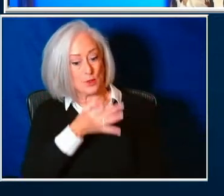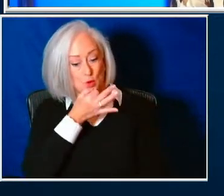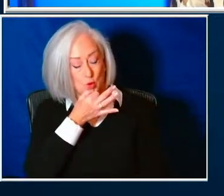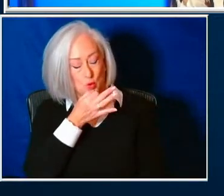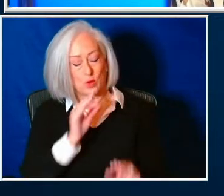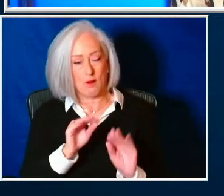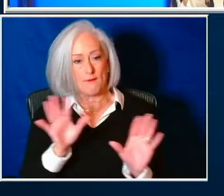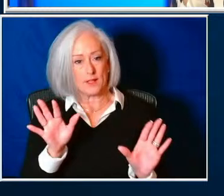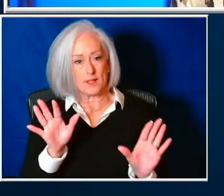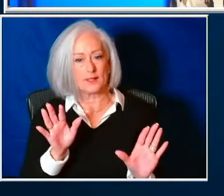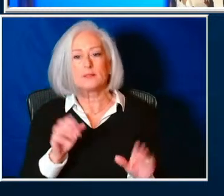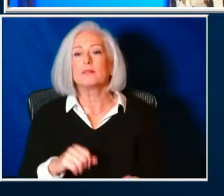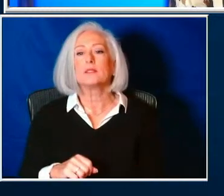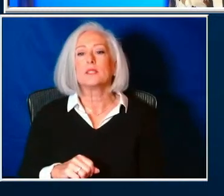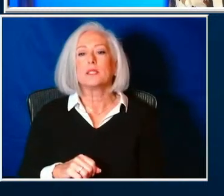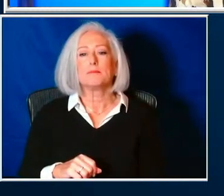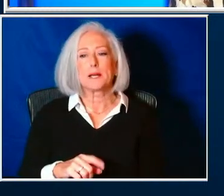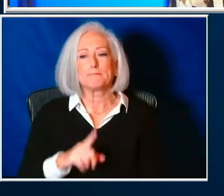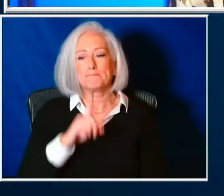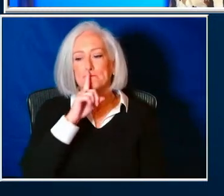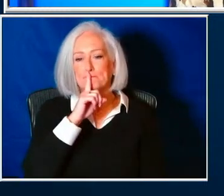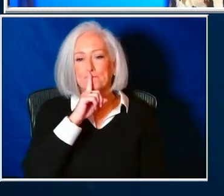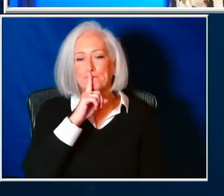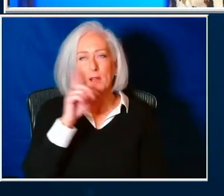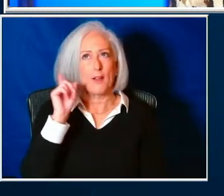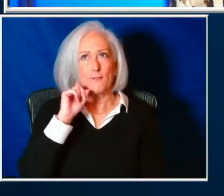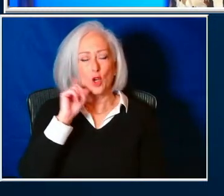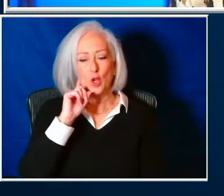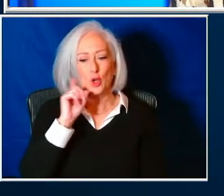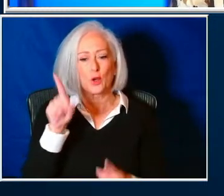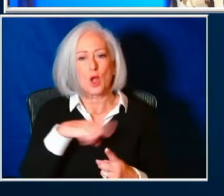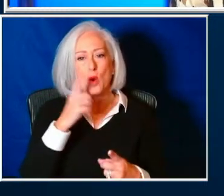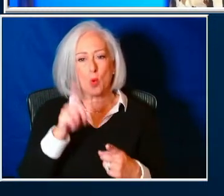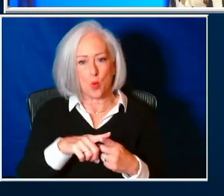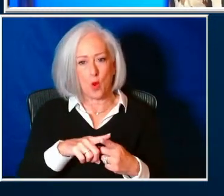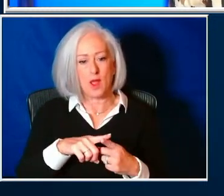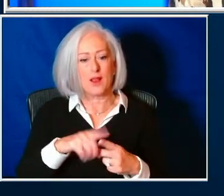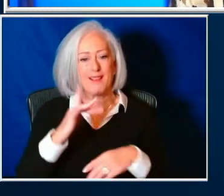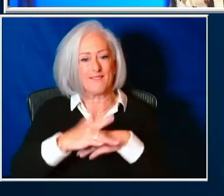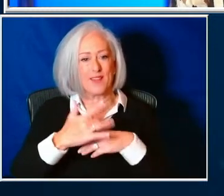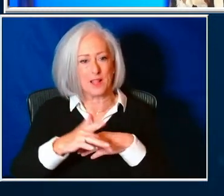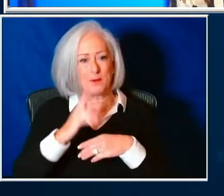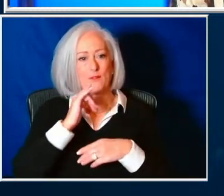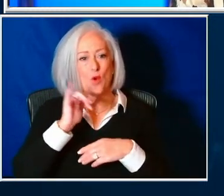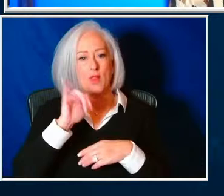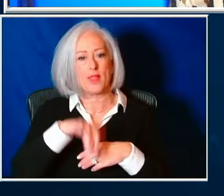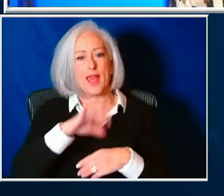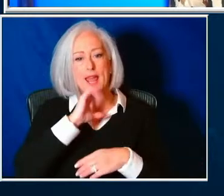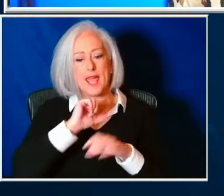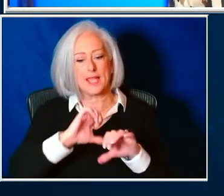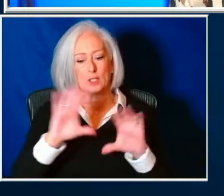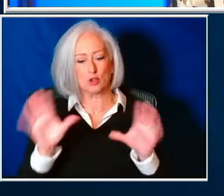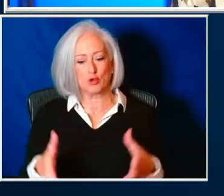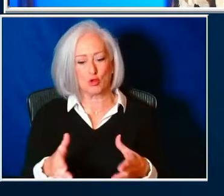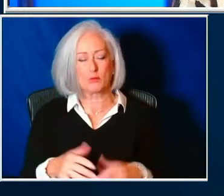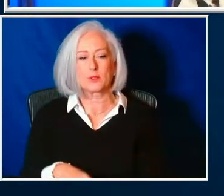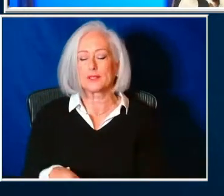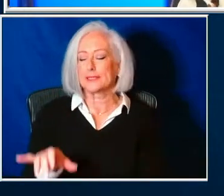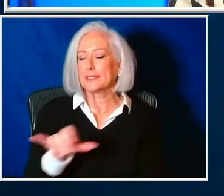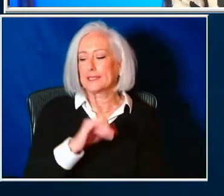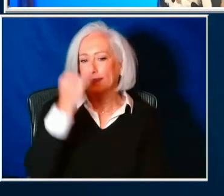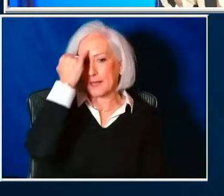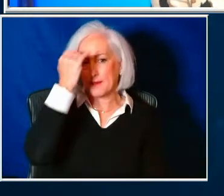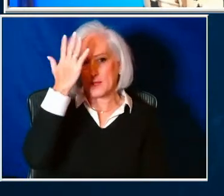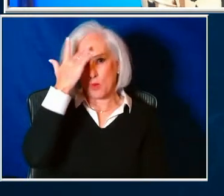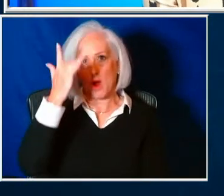but no specific word for that bivalent booster just yet for that age group. And someone else had a similar question, which was why is it taking